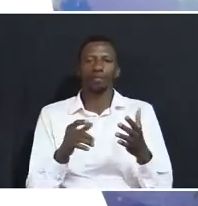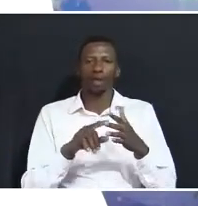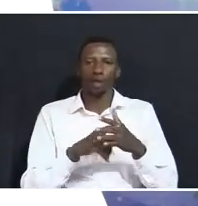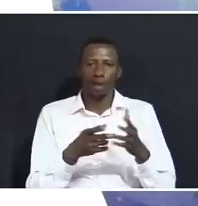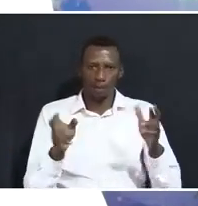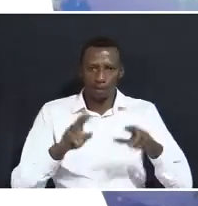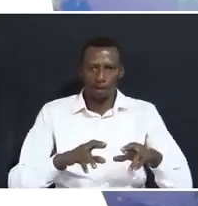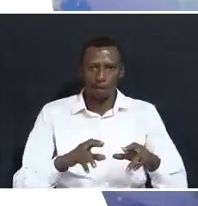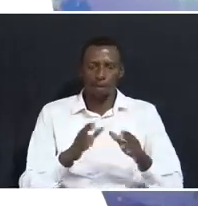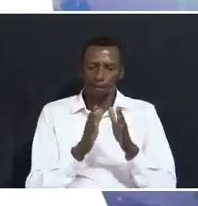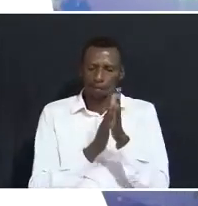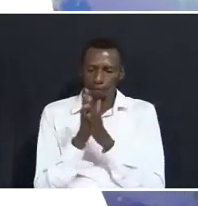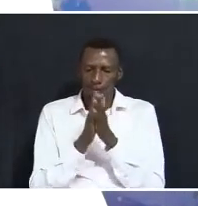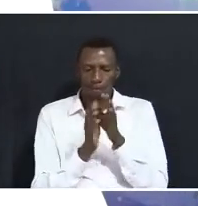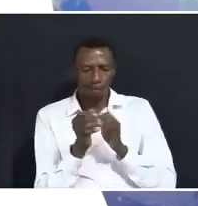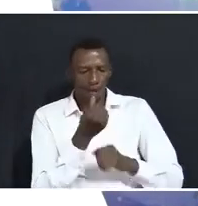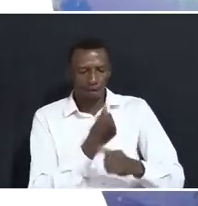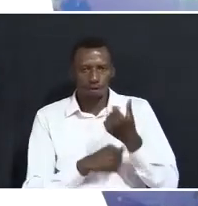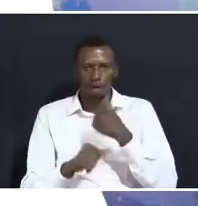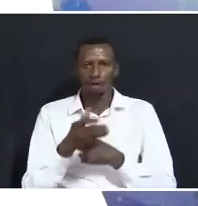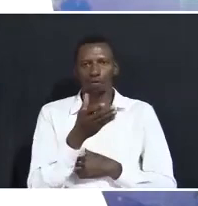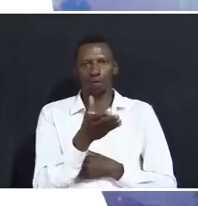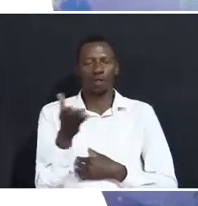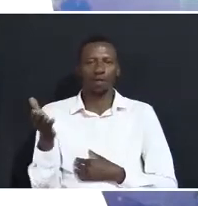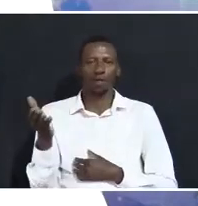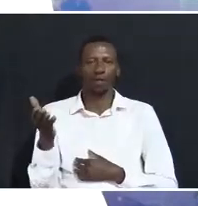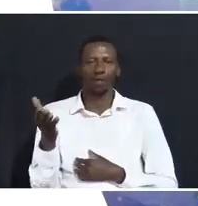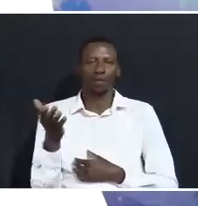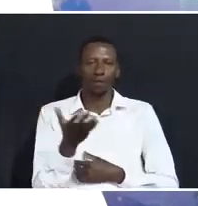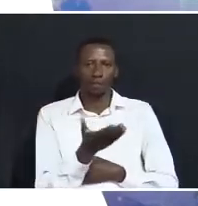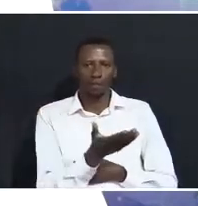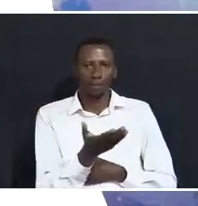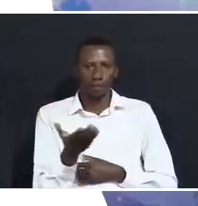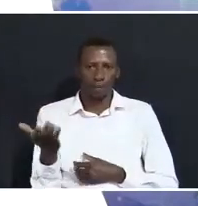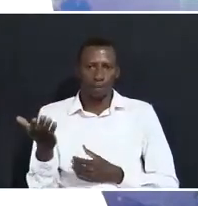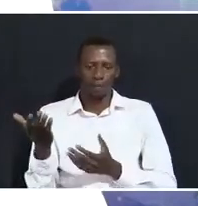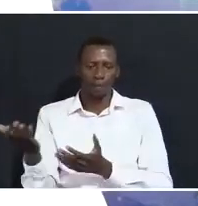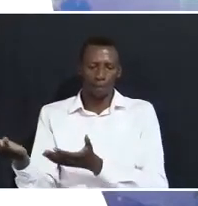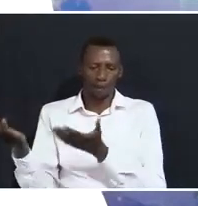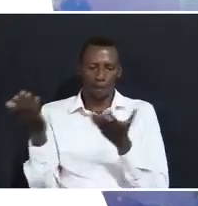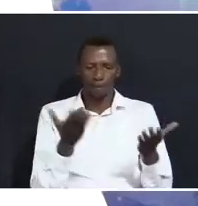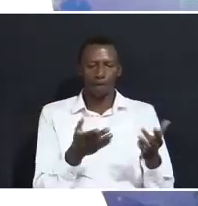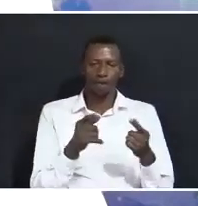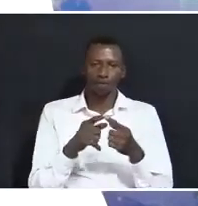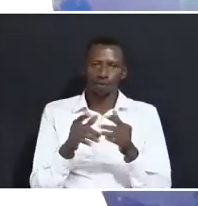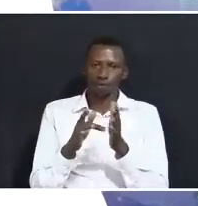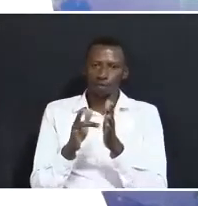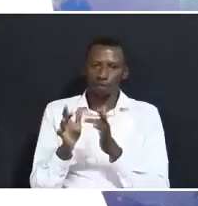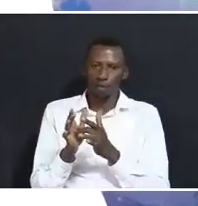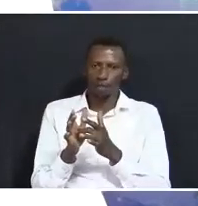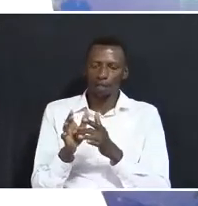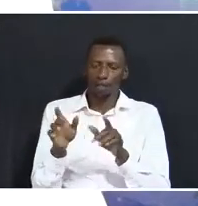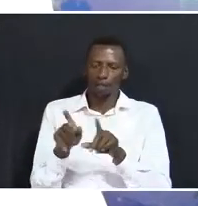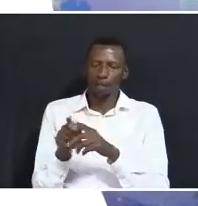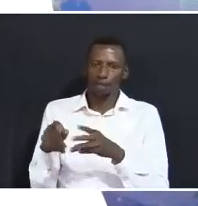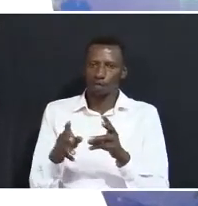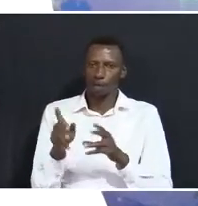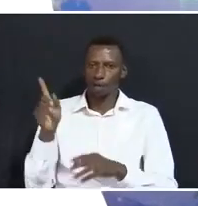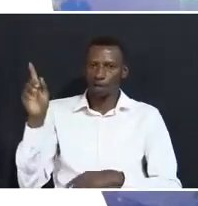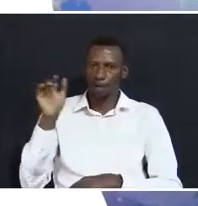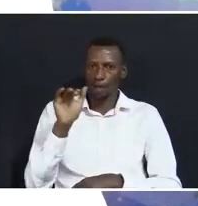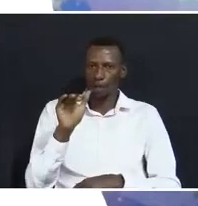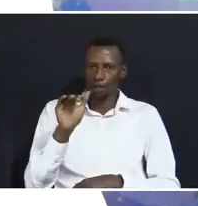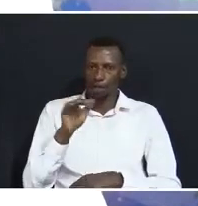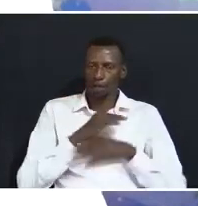very interesting action begins to take place. They do not only bring it to him as he had requested, but